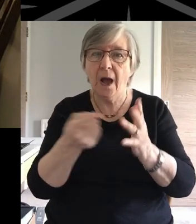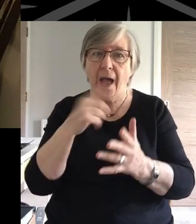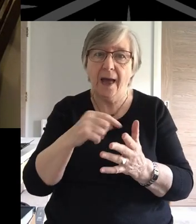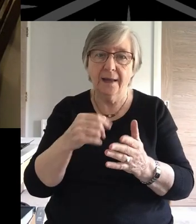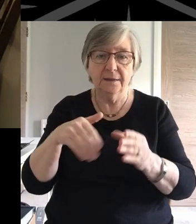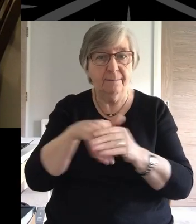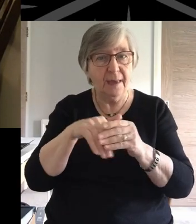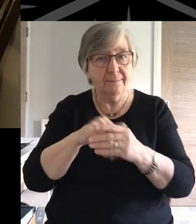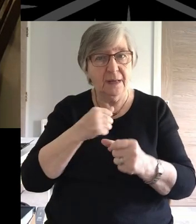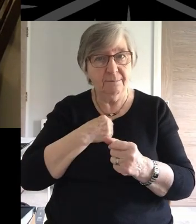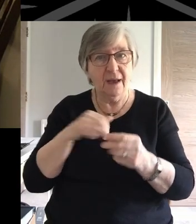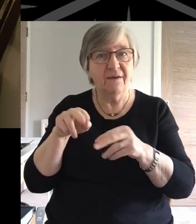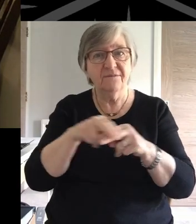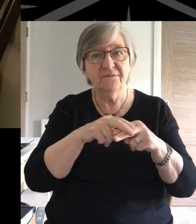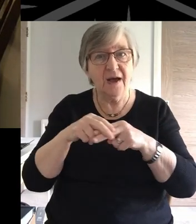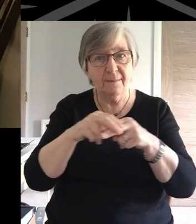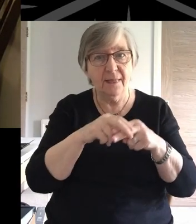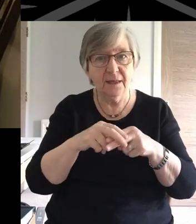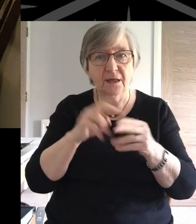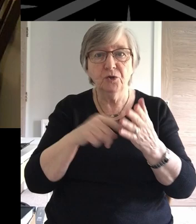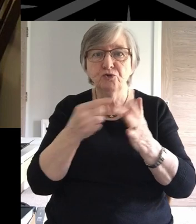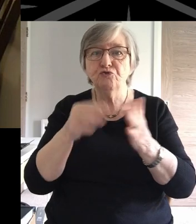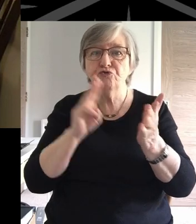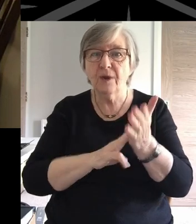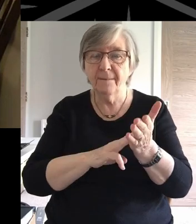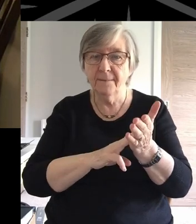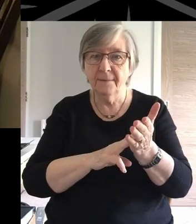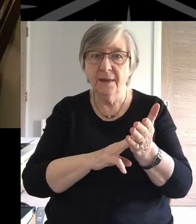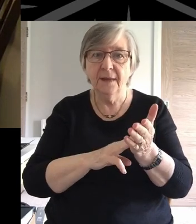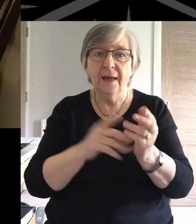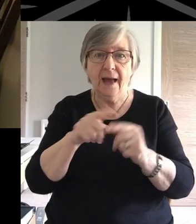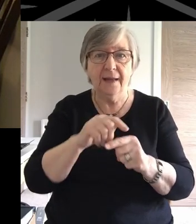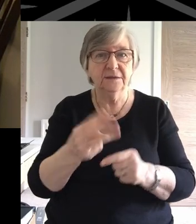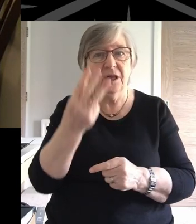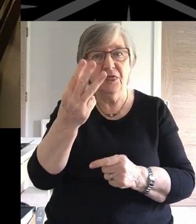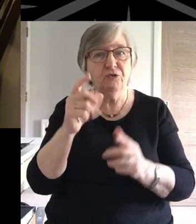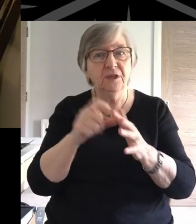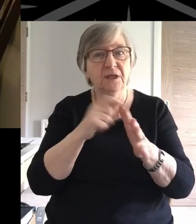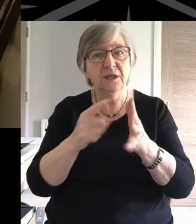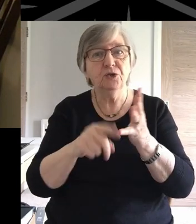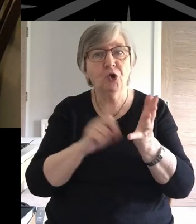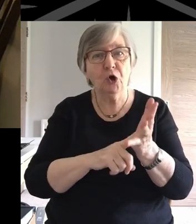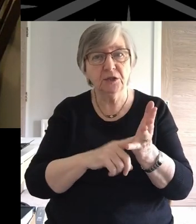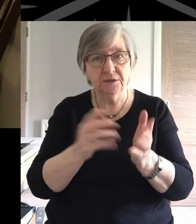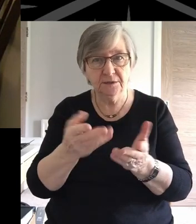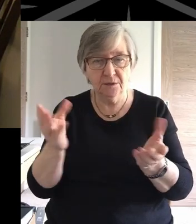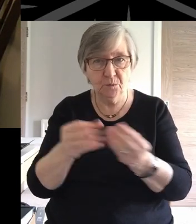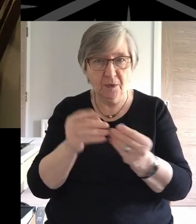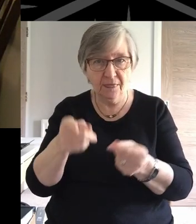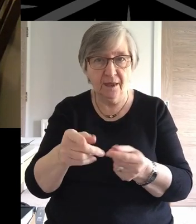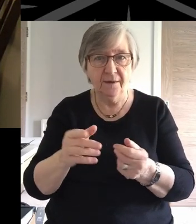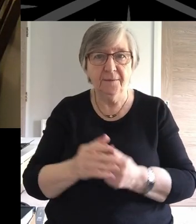family, Jim, Satu, Domenica, Mia and Sophia Jolene Murphy.